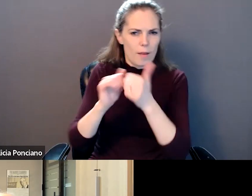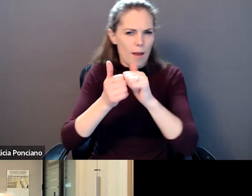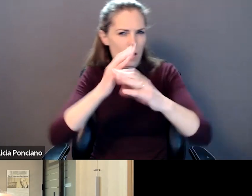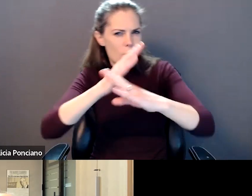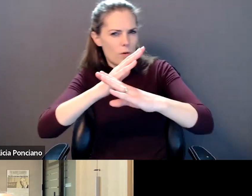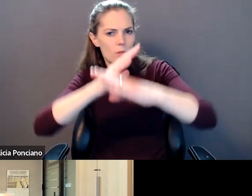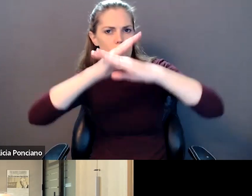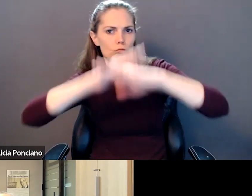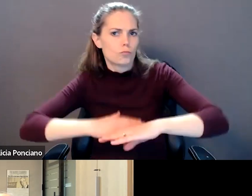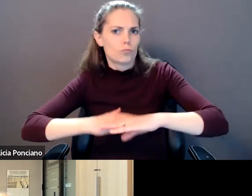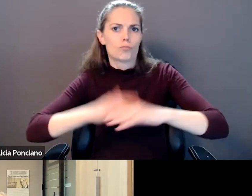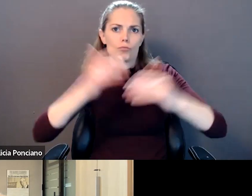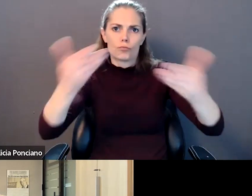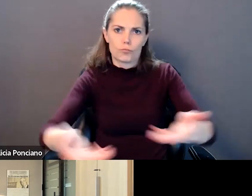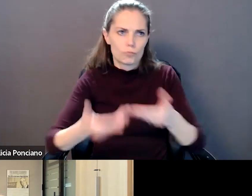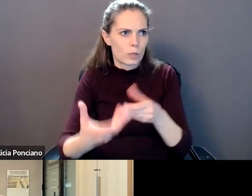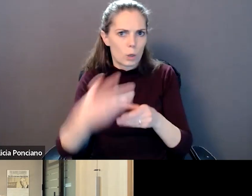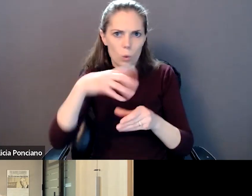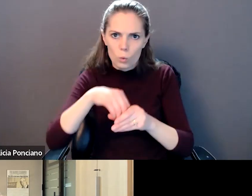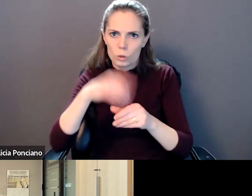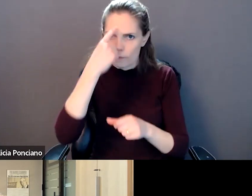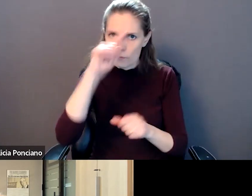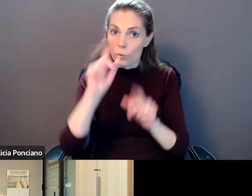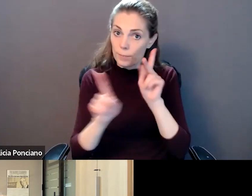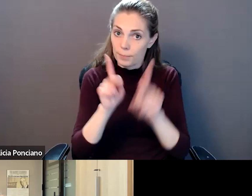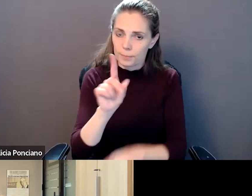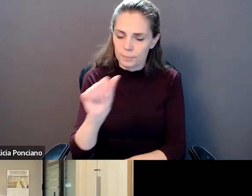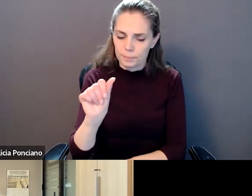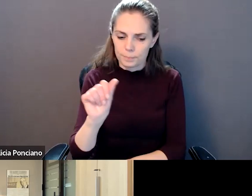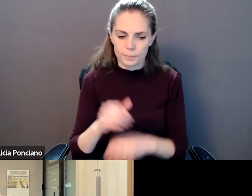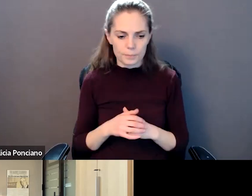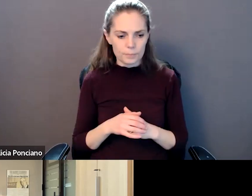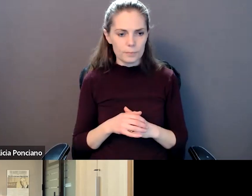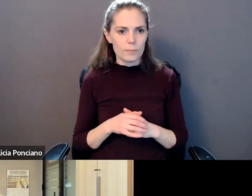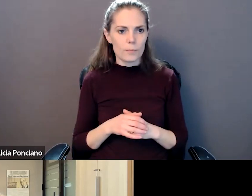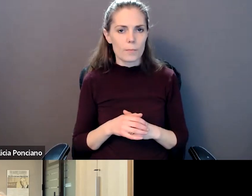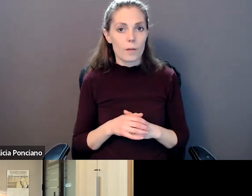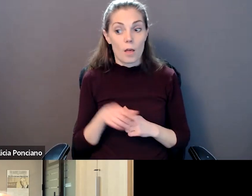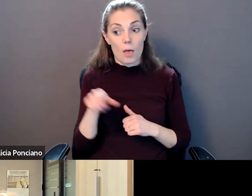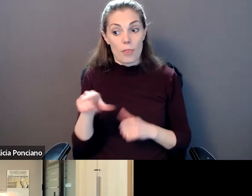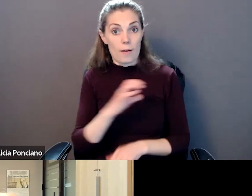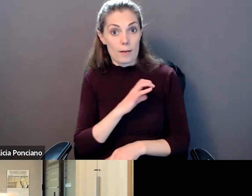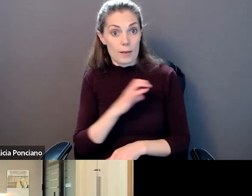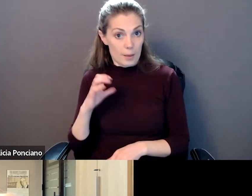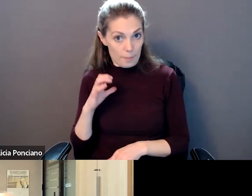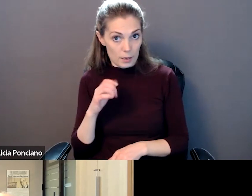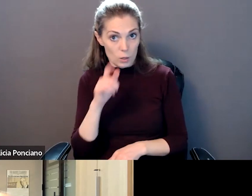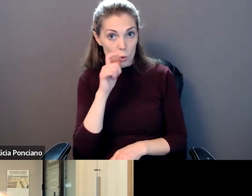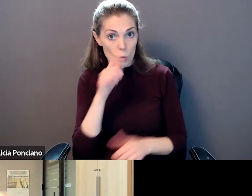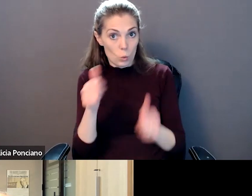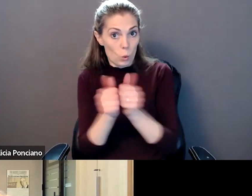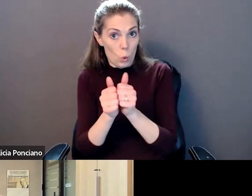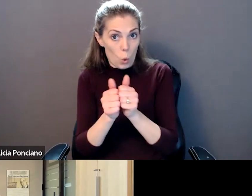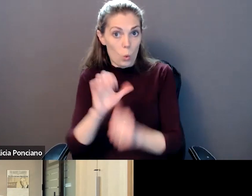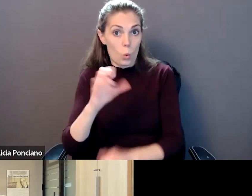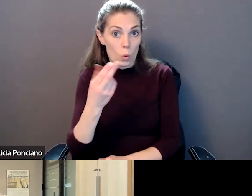greater inclusion of persons with disabilities. The co-chair of that is my colleague, Anita Huberman, who is